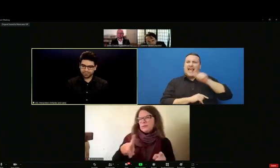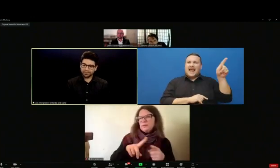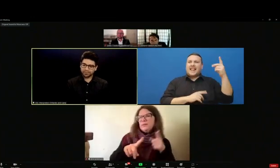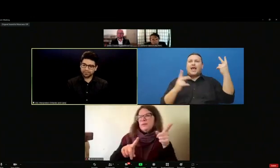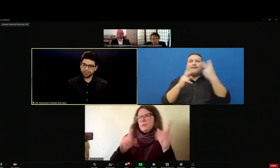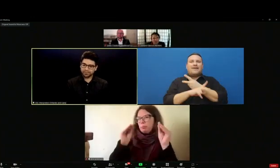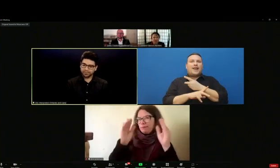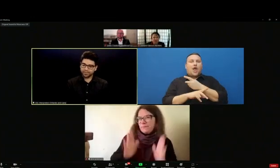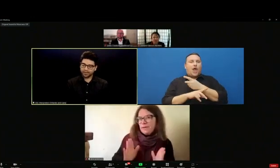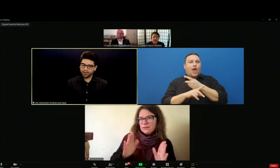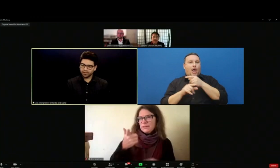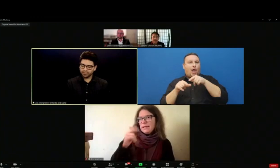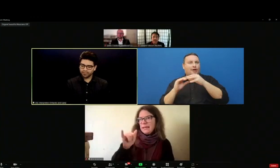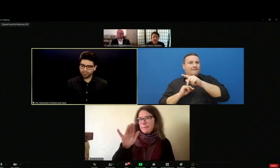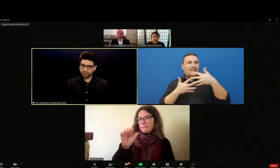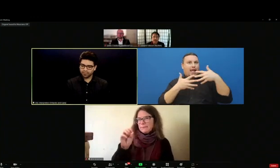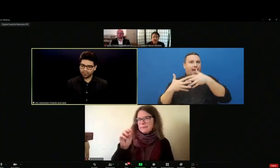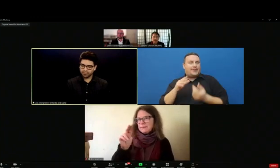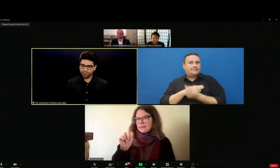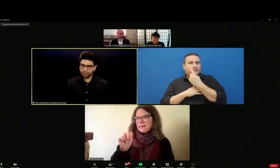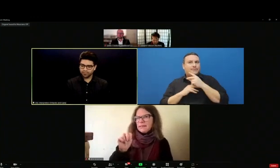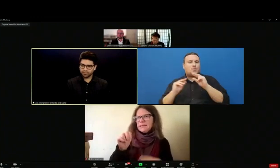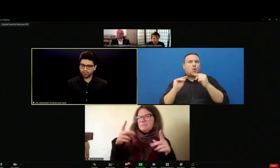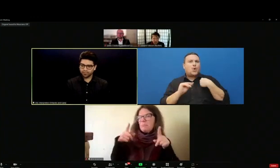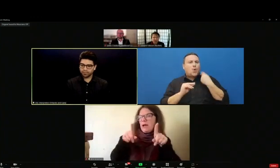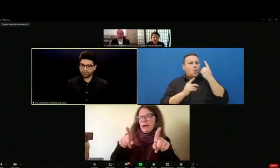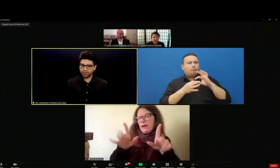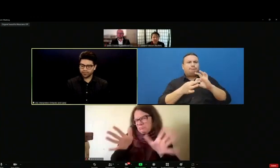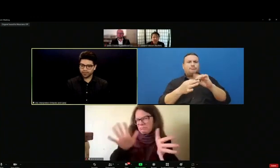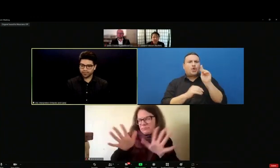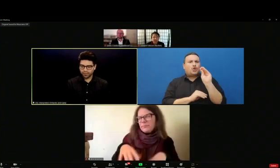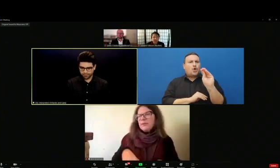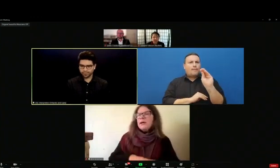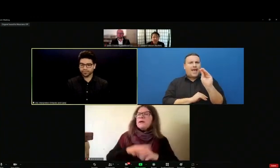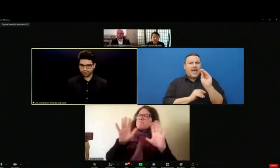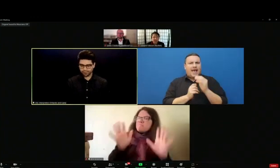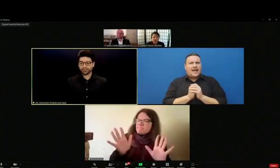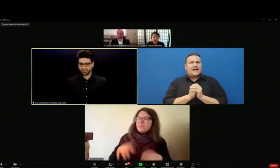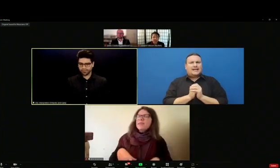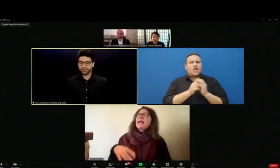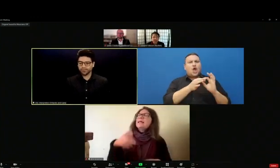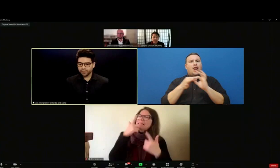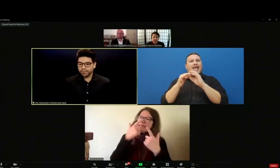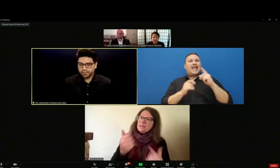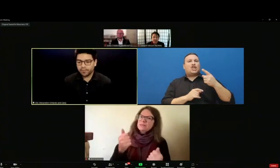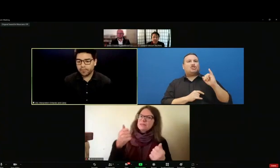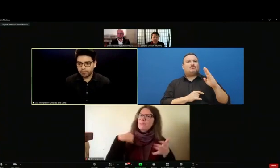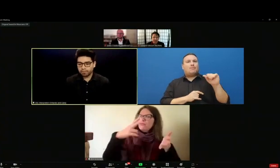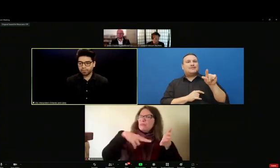So I have a follow-up question related to Dr. Gibson's question.